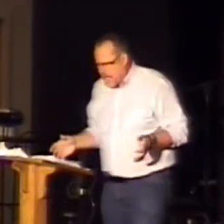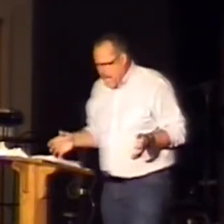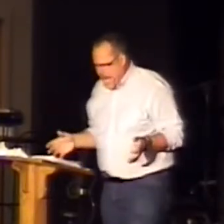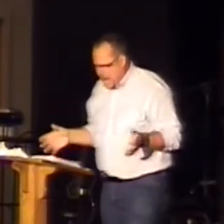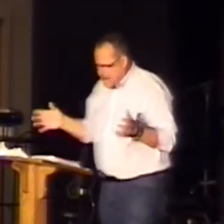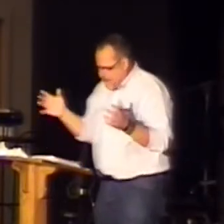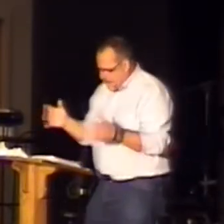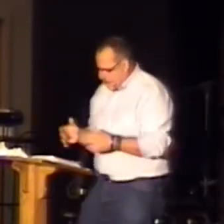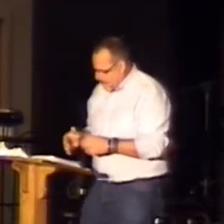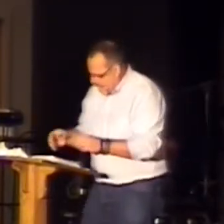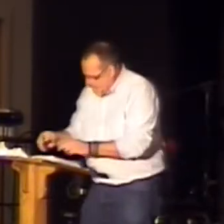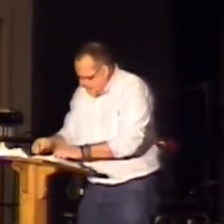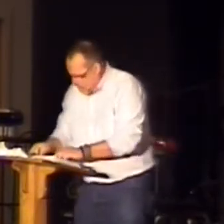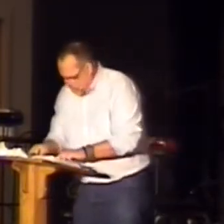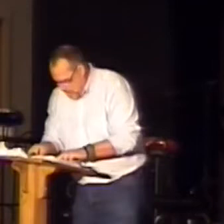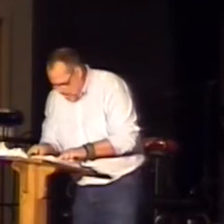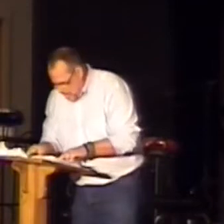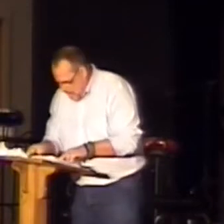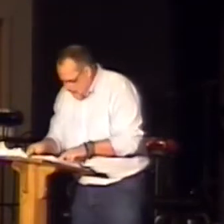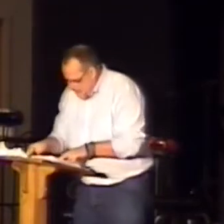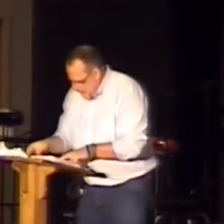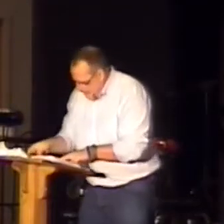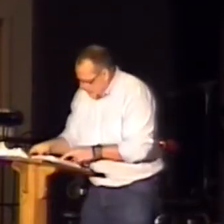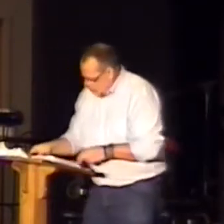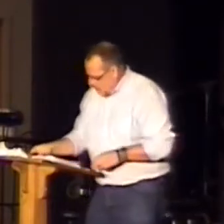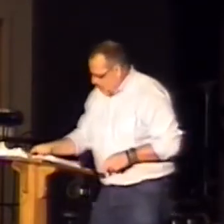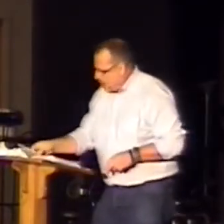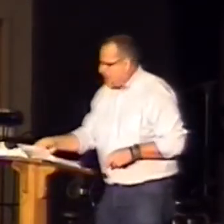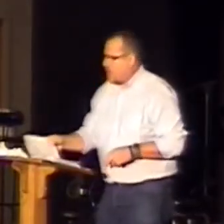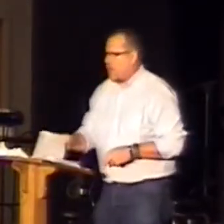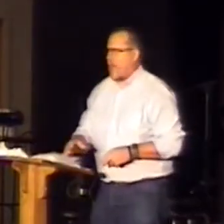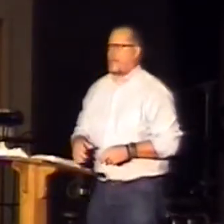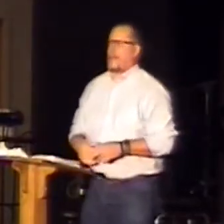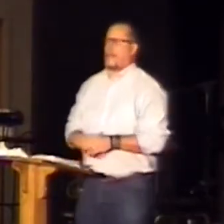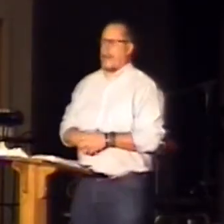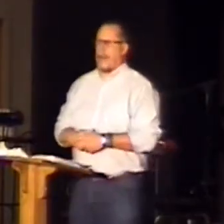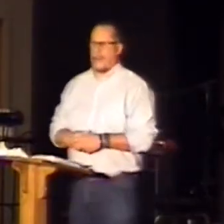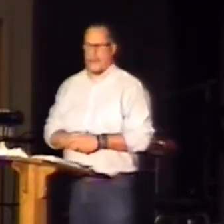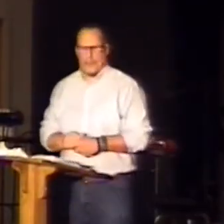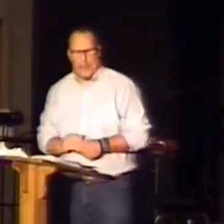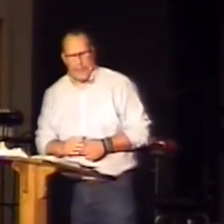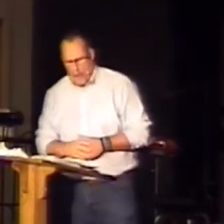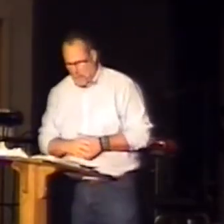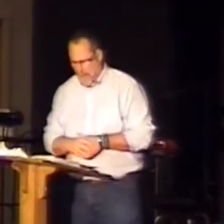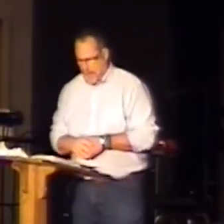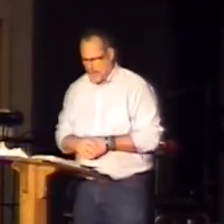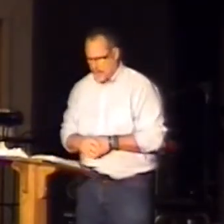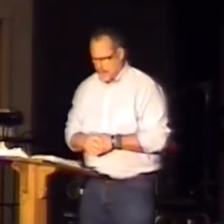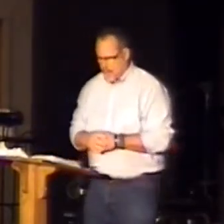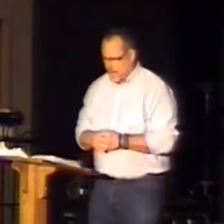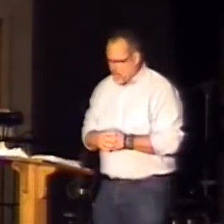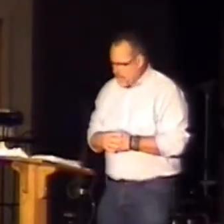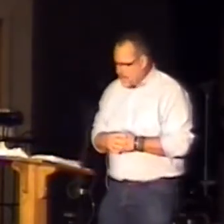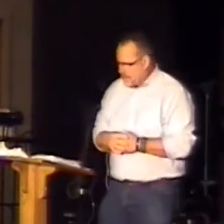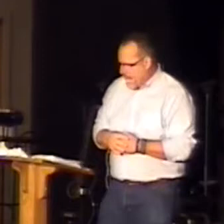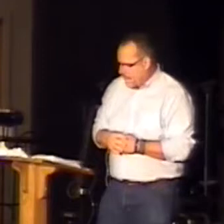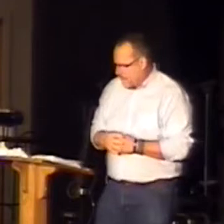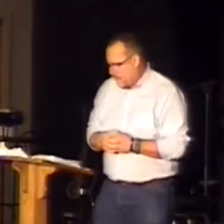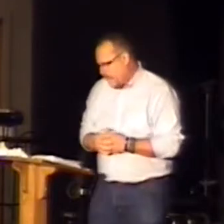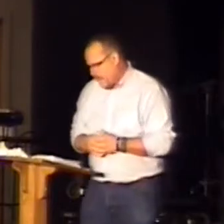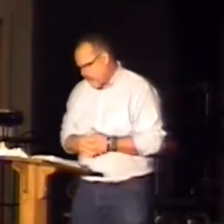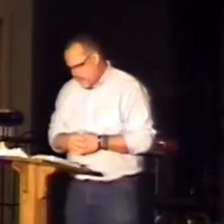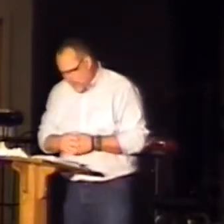of Eden. And now it's time for beginning number three. And that's when the ark came to rest on the mountains of Ararat. And in Genesis